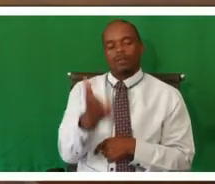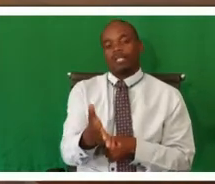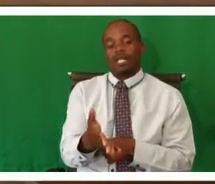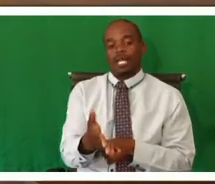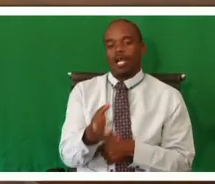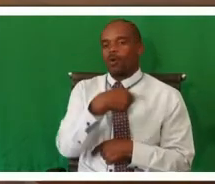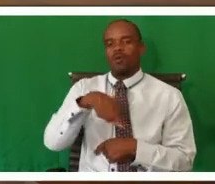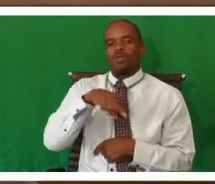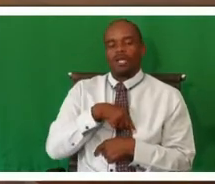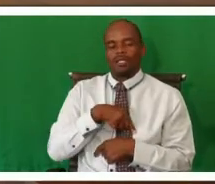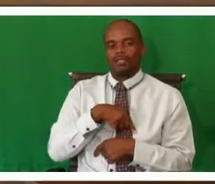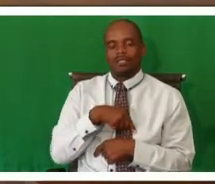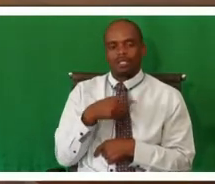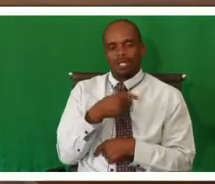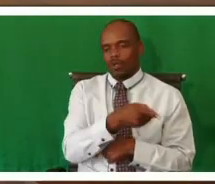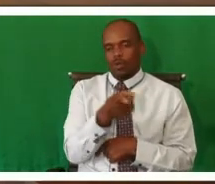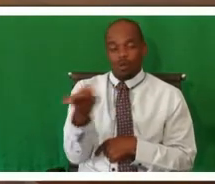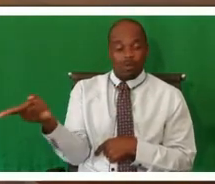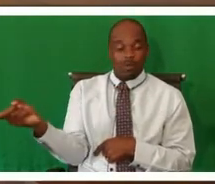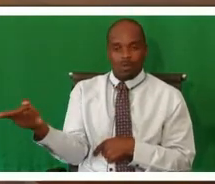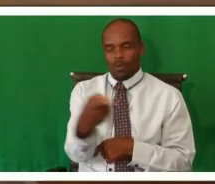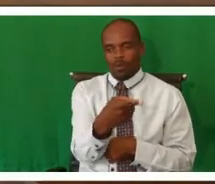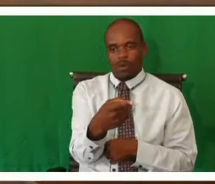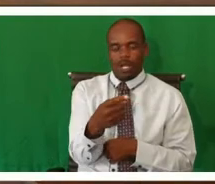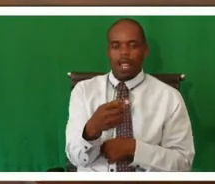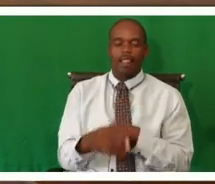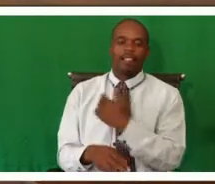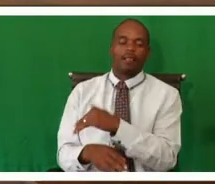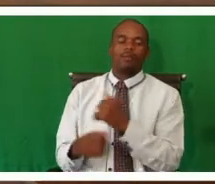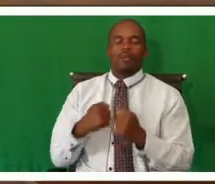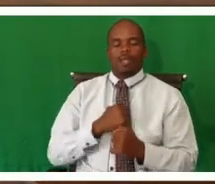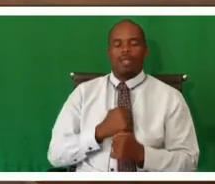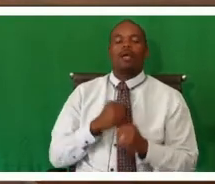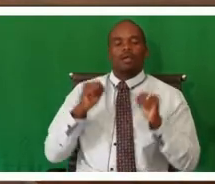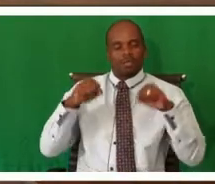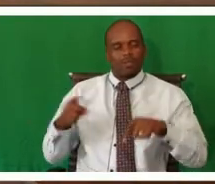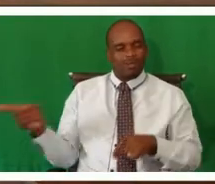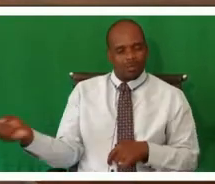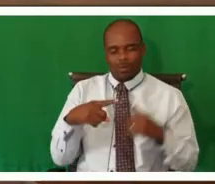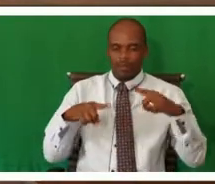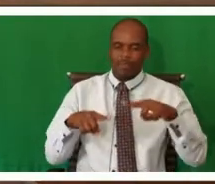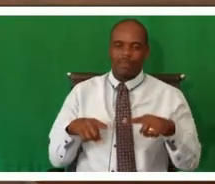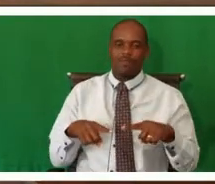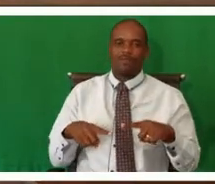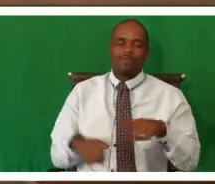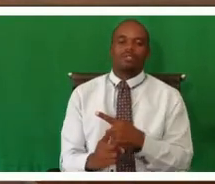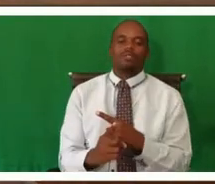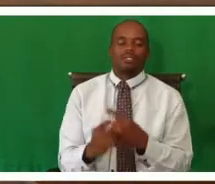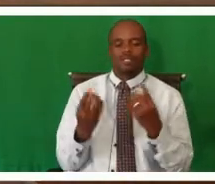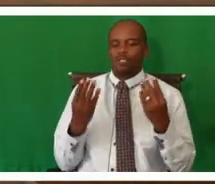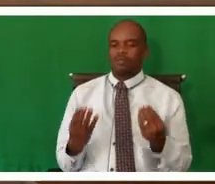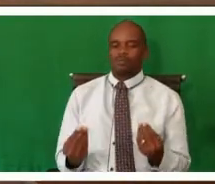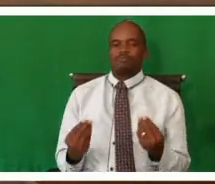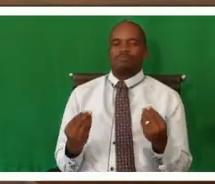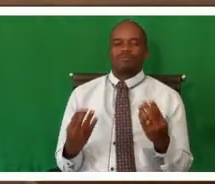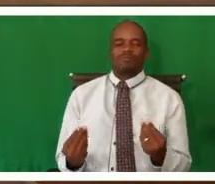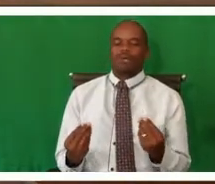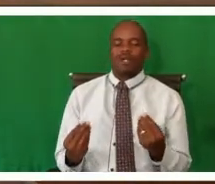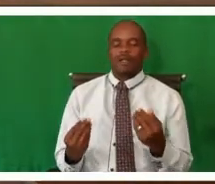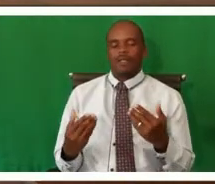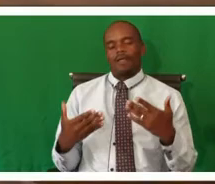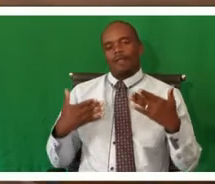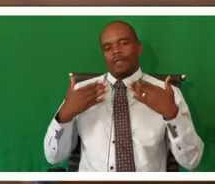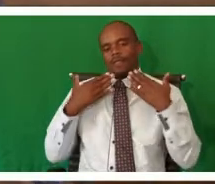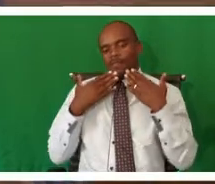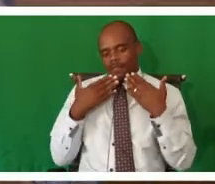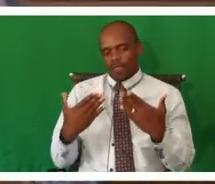With you by my side, all things are possible. Thank you very much, and God bless